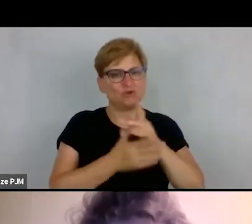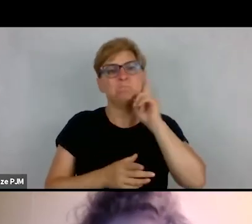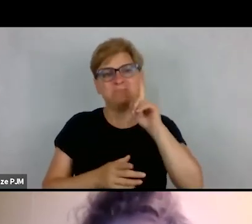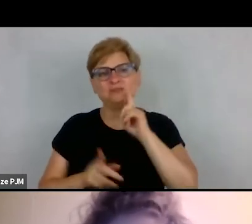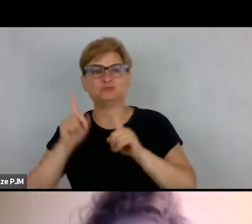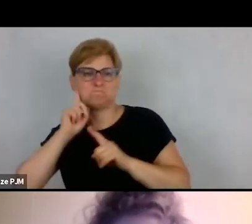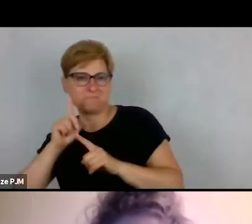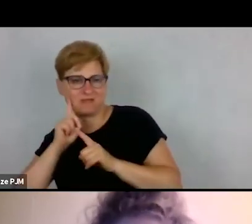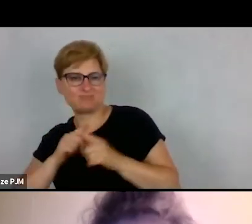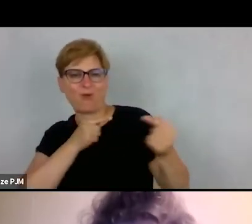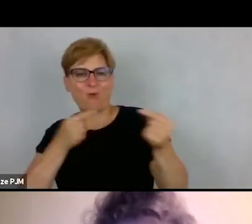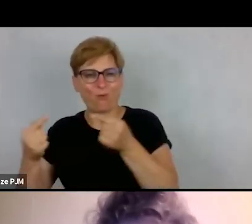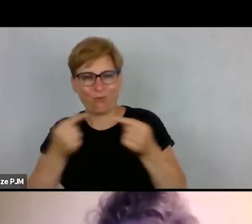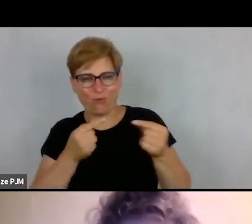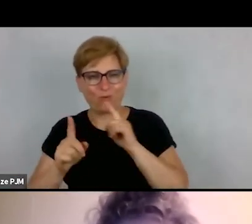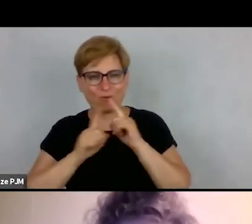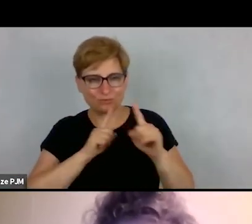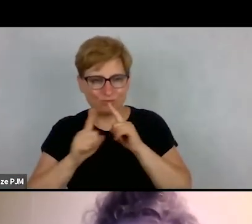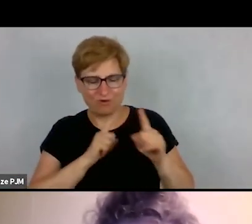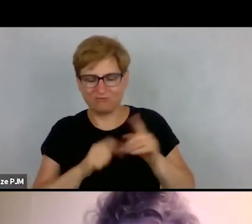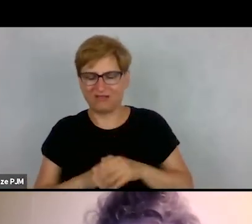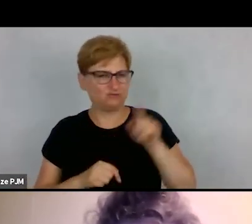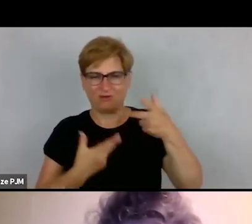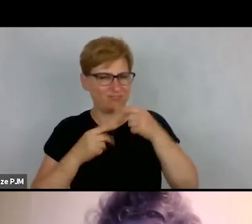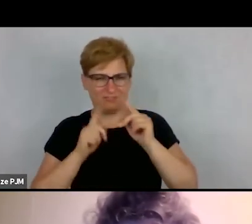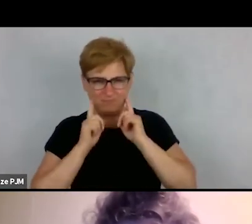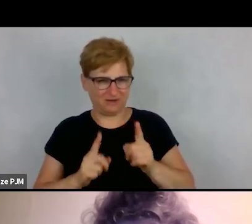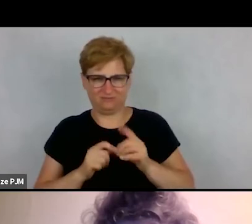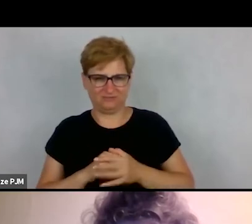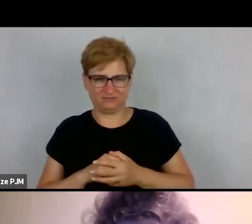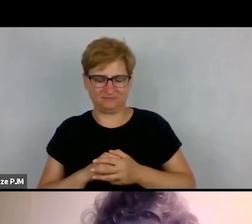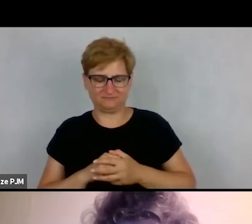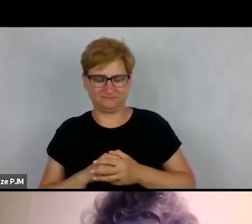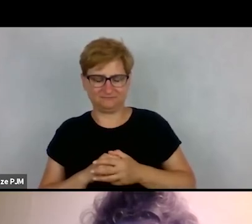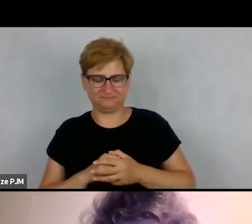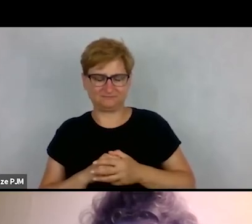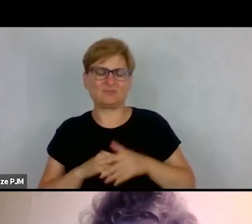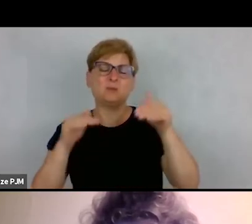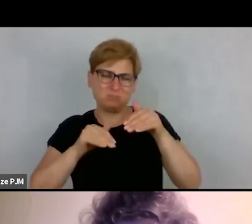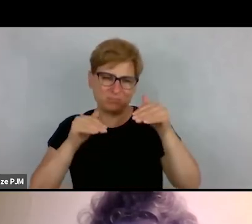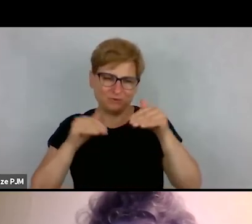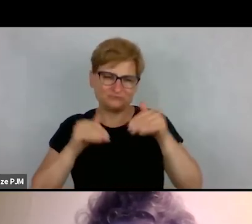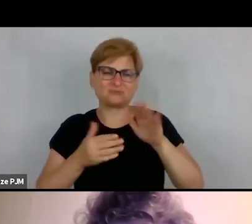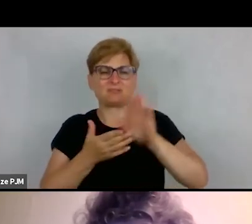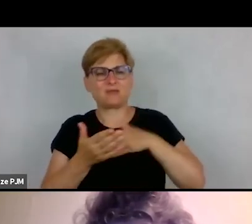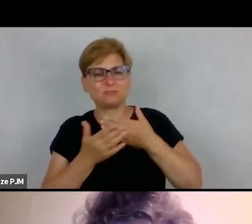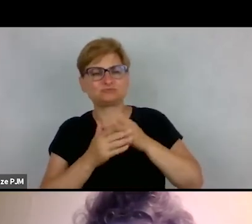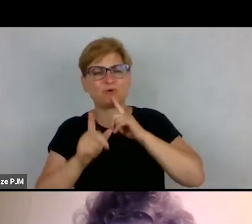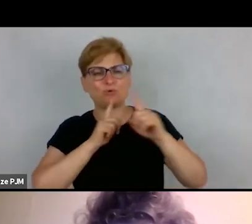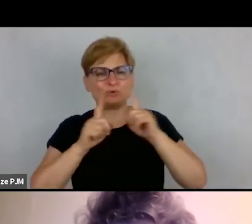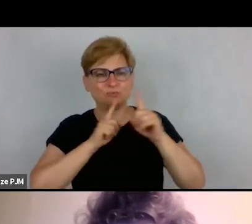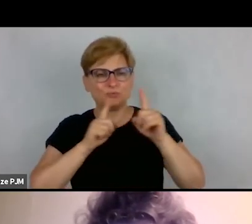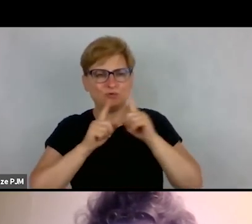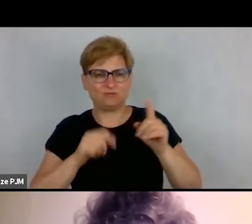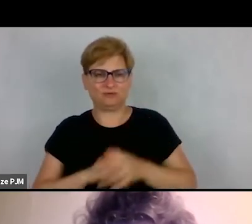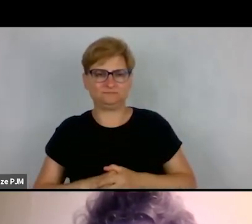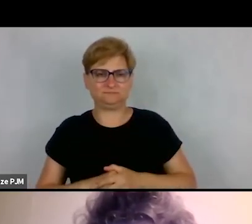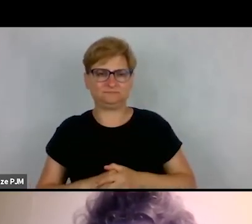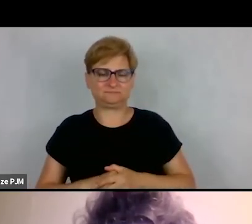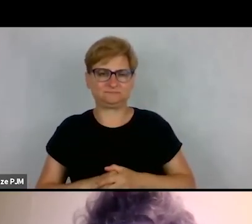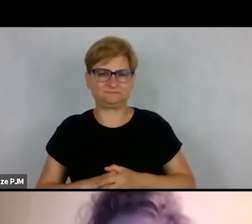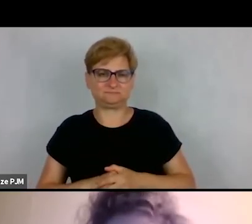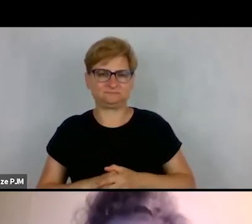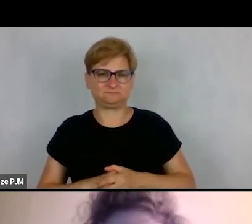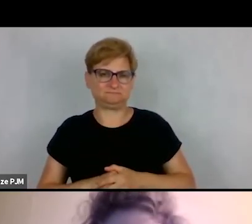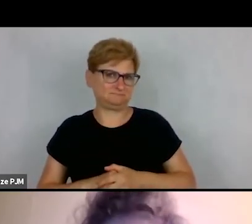great conversations. I remember Nontlantla, who worked on our taxi project. So taxis in South Africa are the minivans